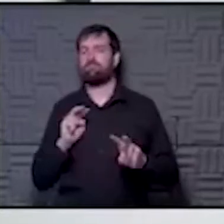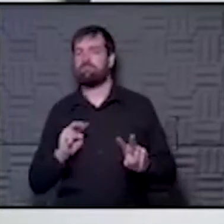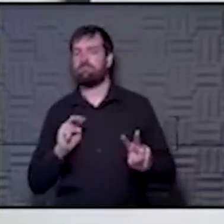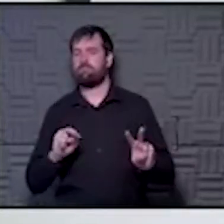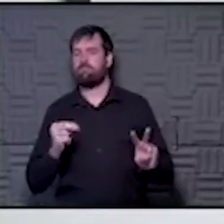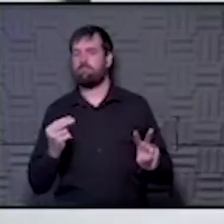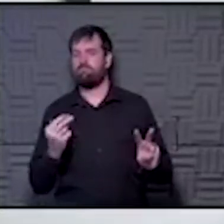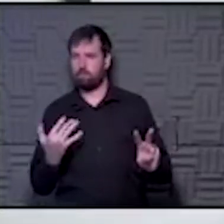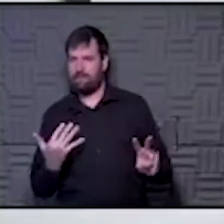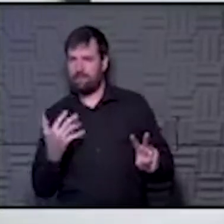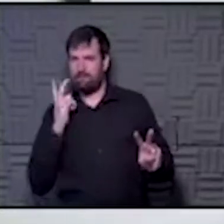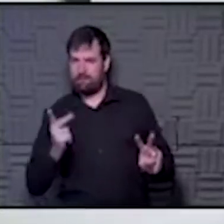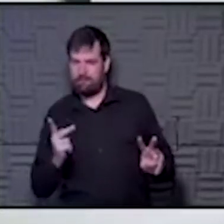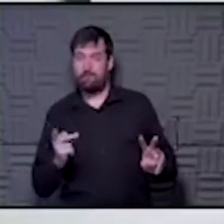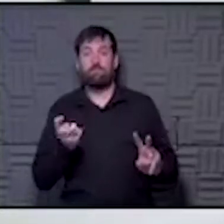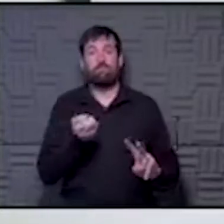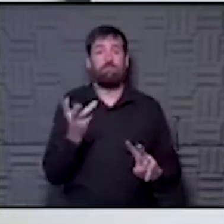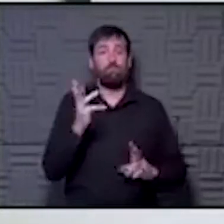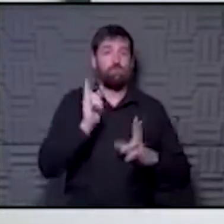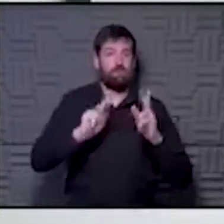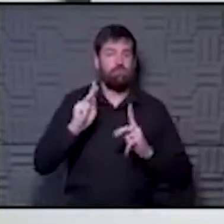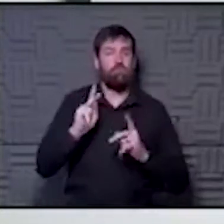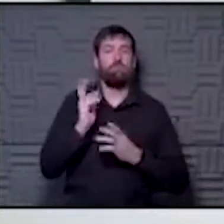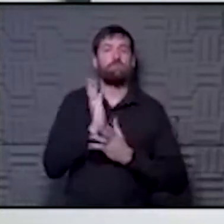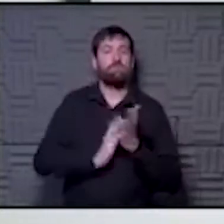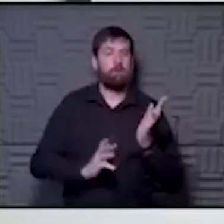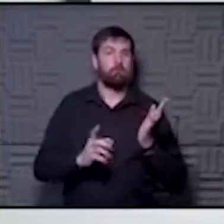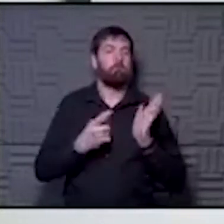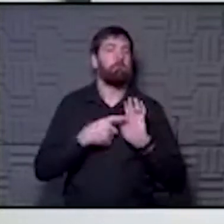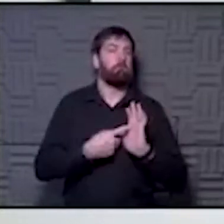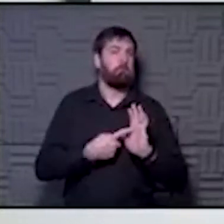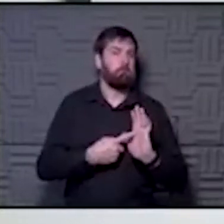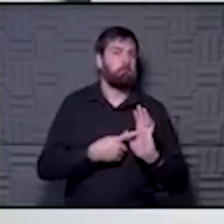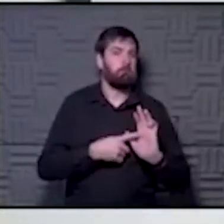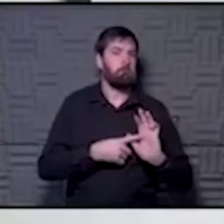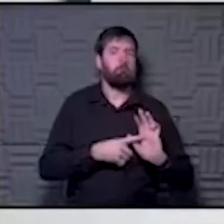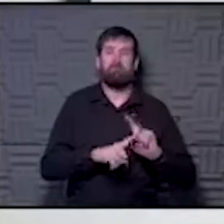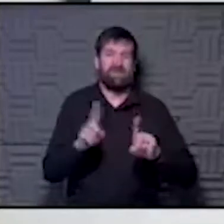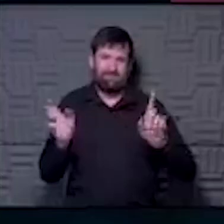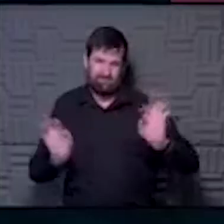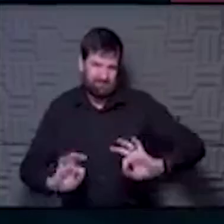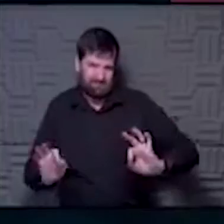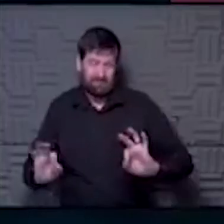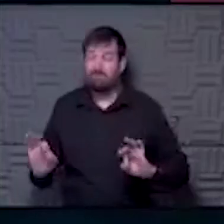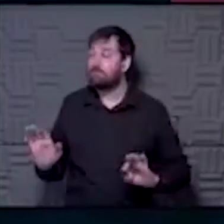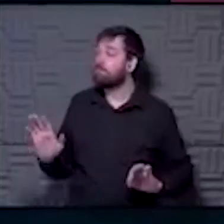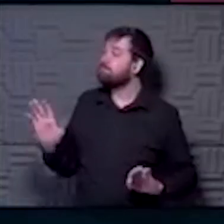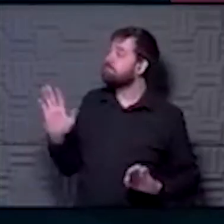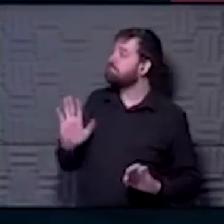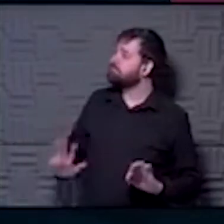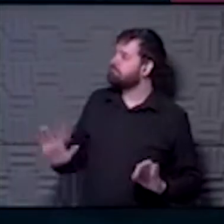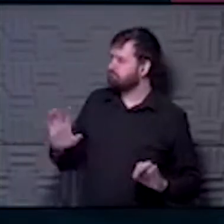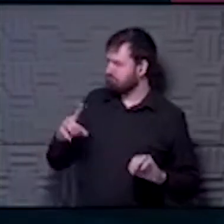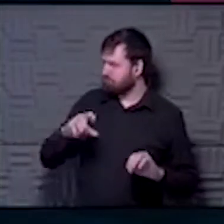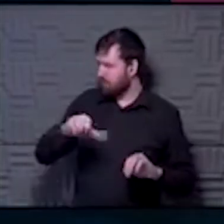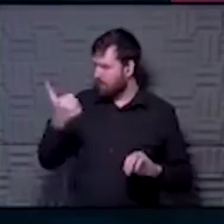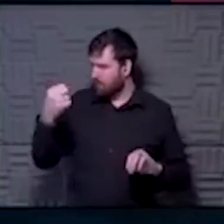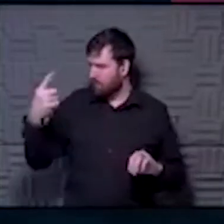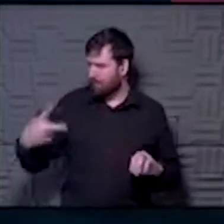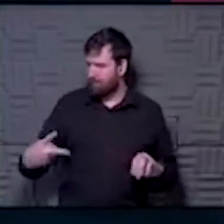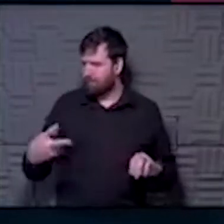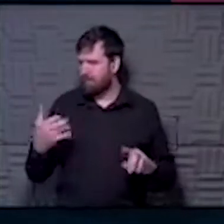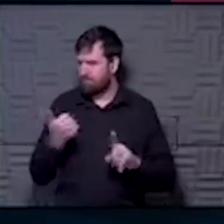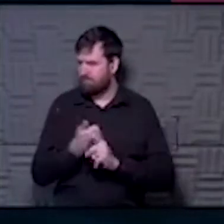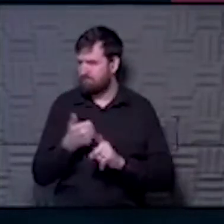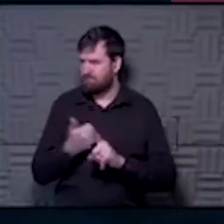But we had a couple of people with small side effects, but nothing significant. Okay, so half. So what about the other half? Why are